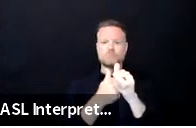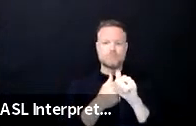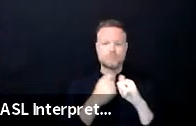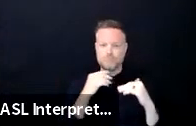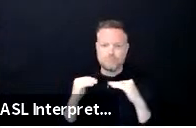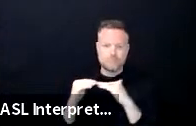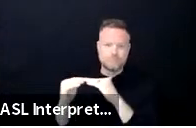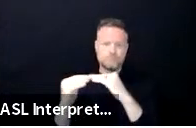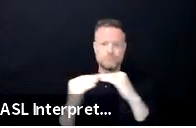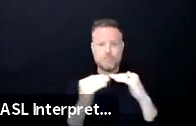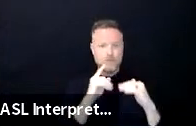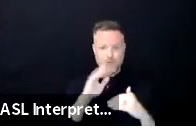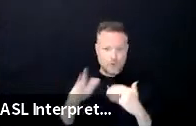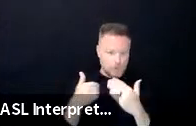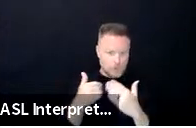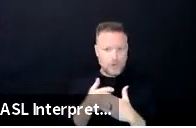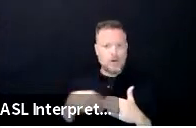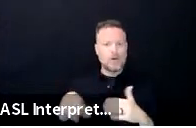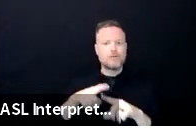ethnic minorities,